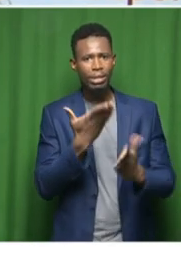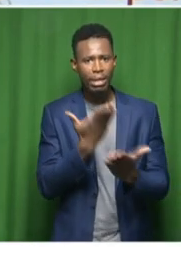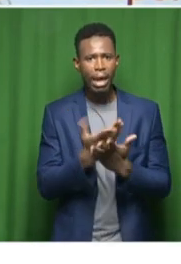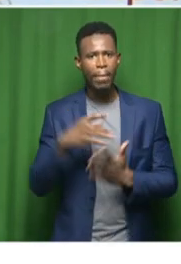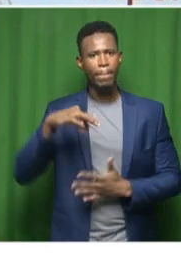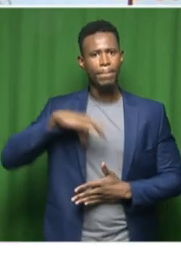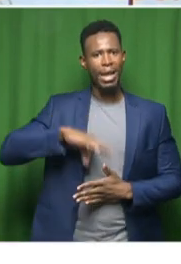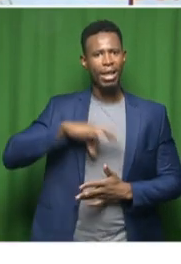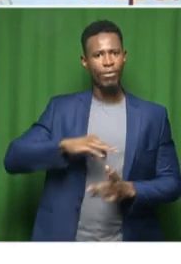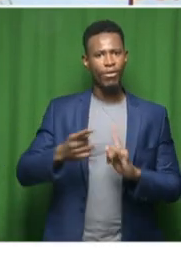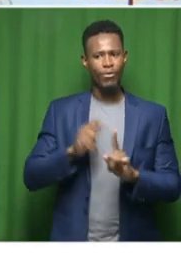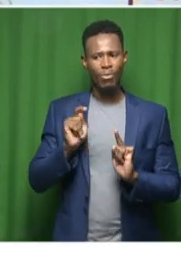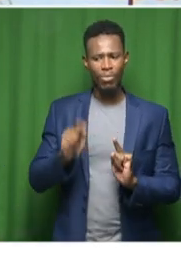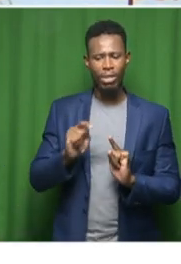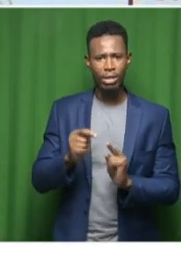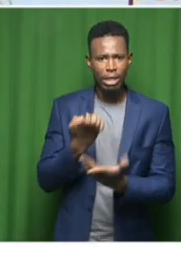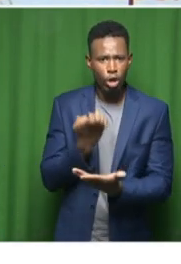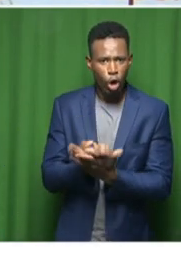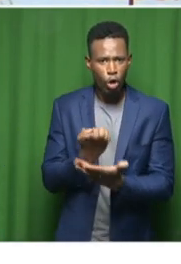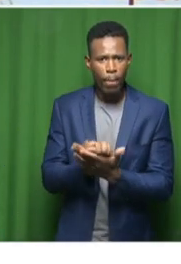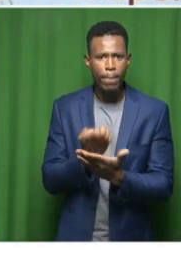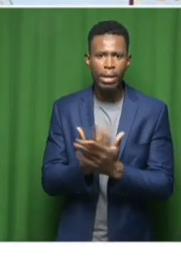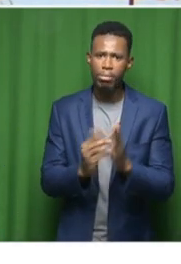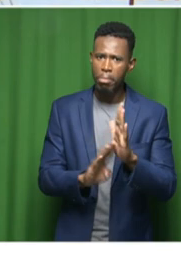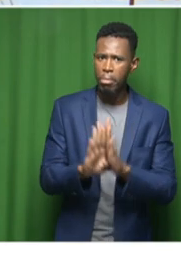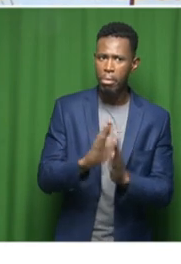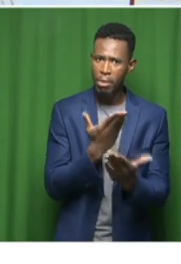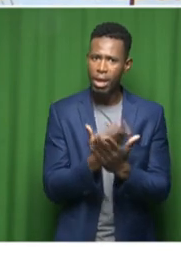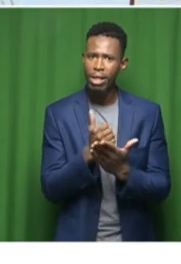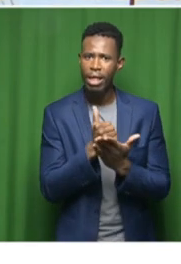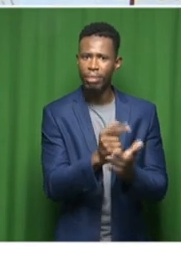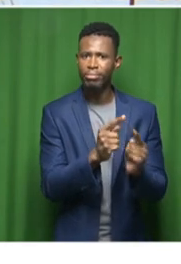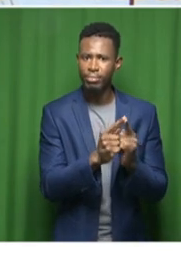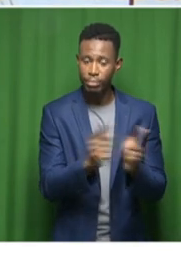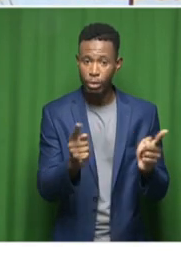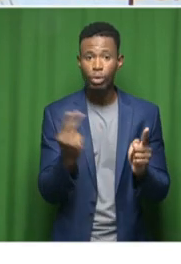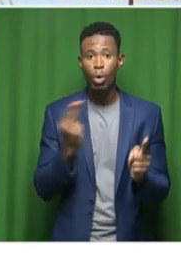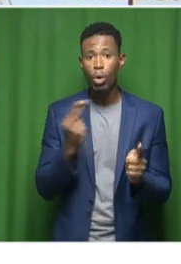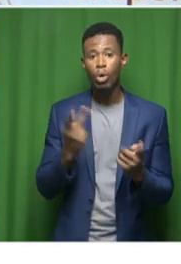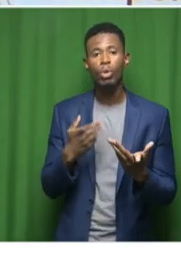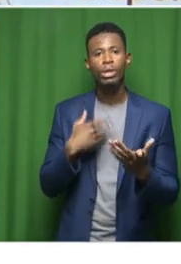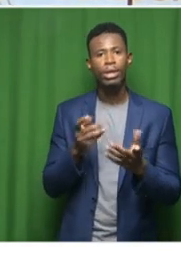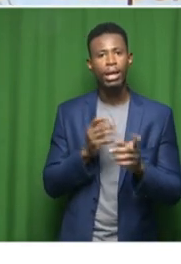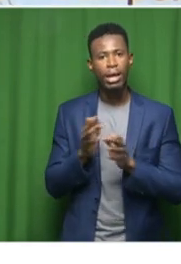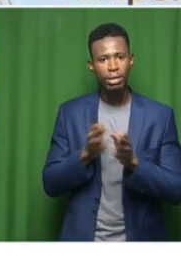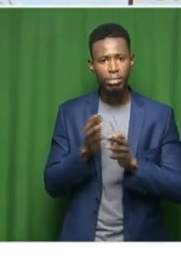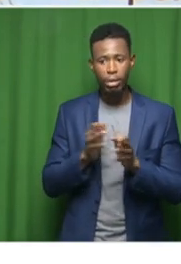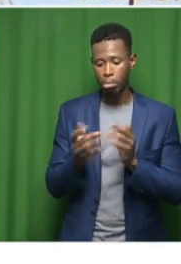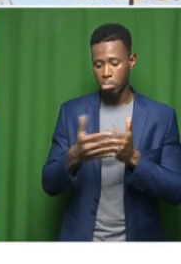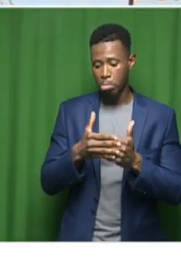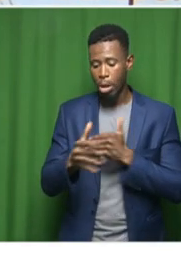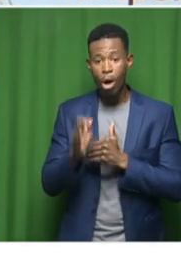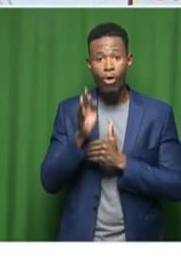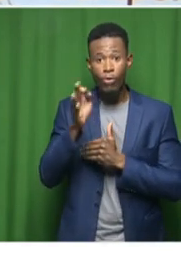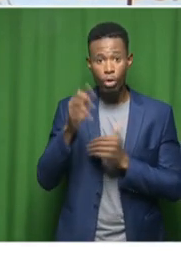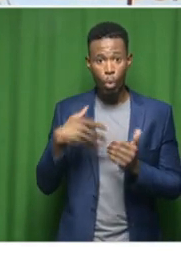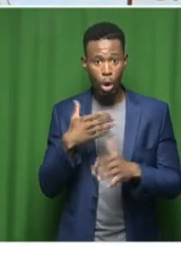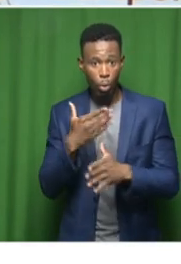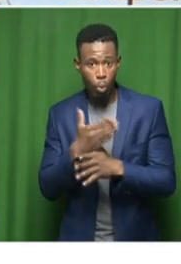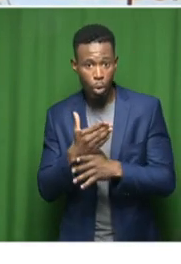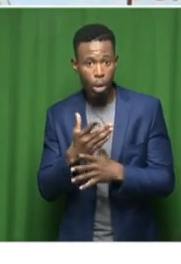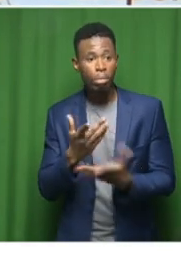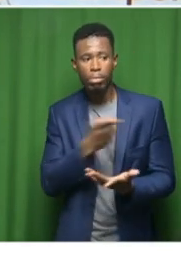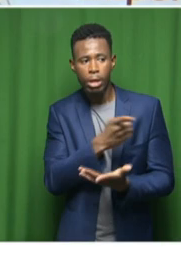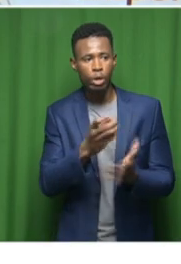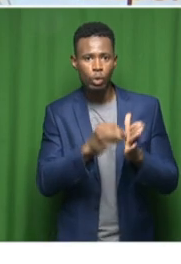generated as a result of civil aviation. And we'll also take a look at what are some of the career opportunities that are available to students. And